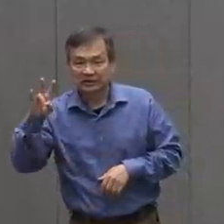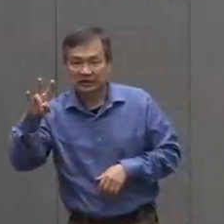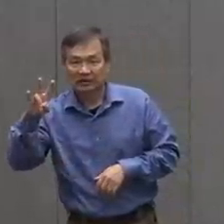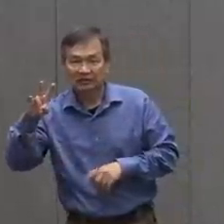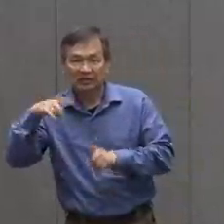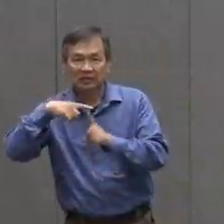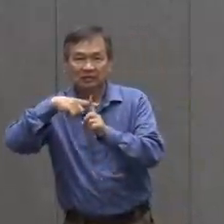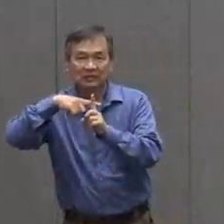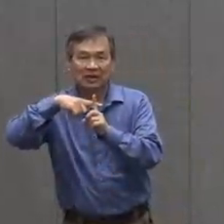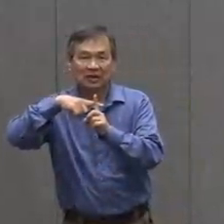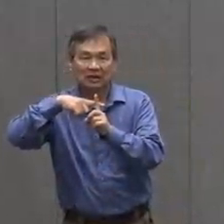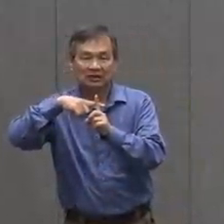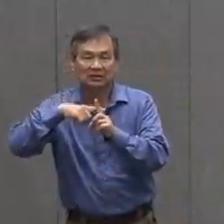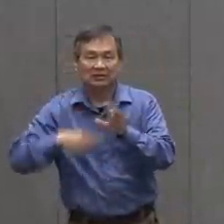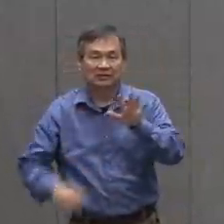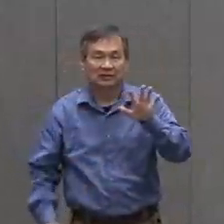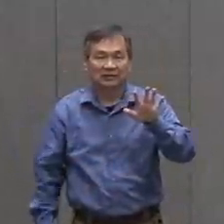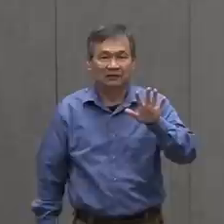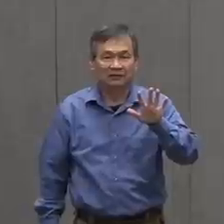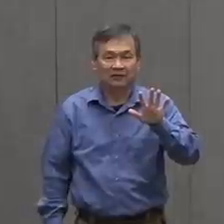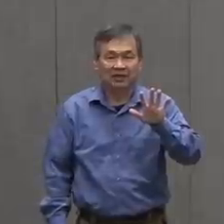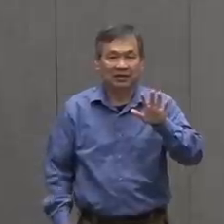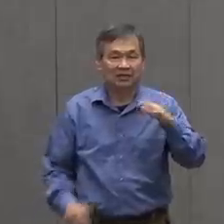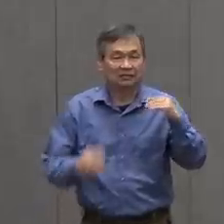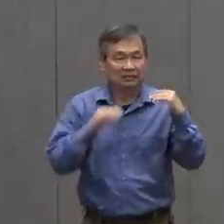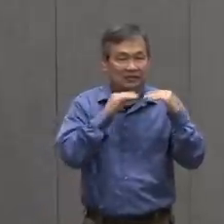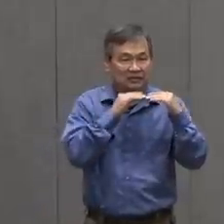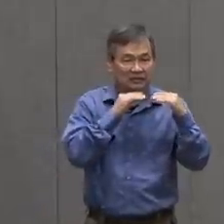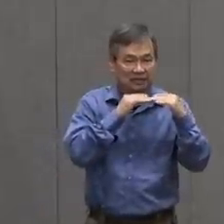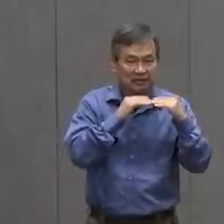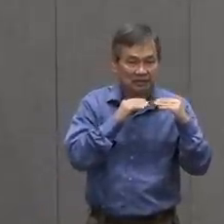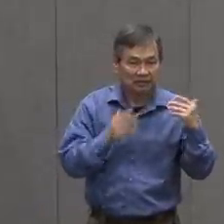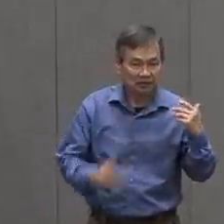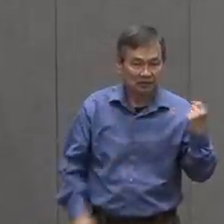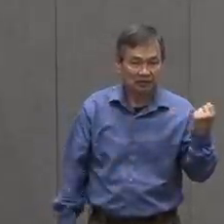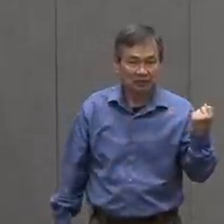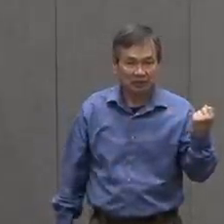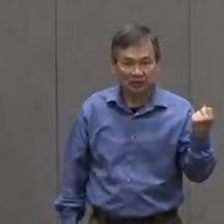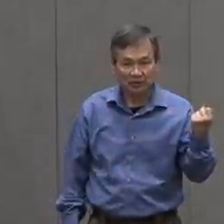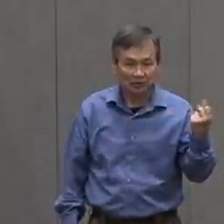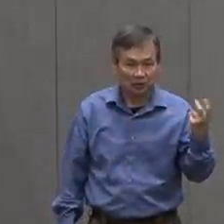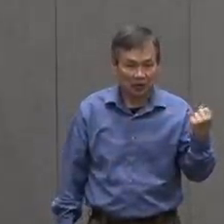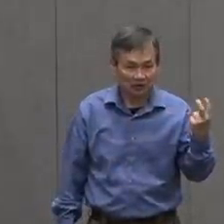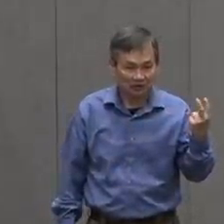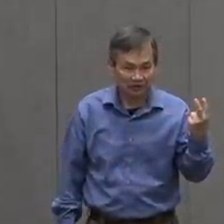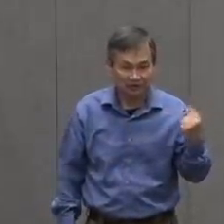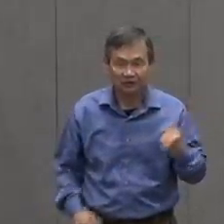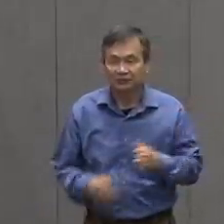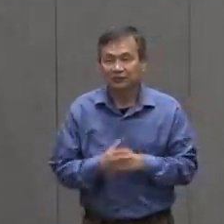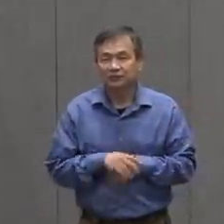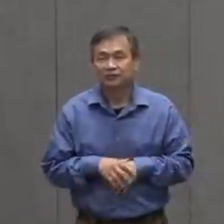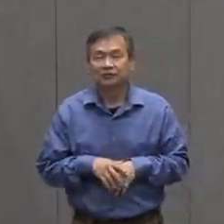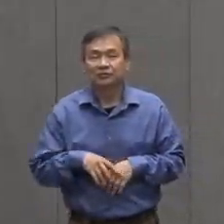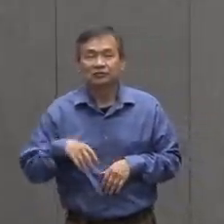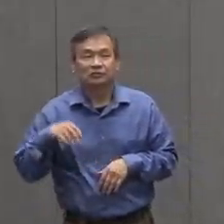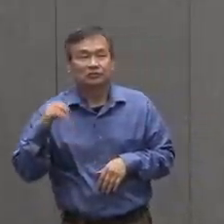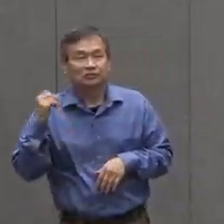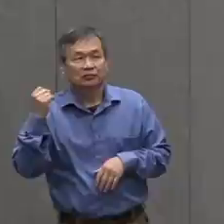7 plus 5 equals 12.